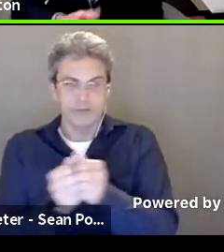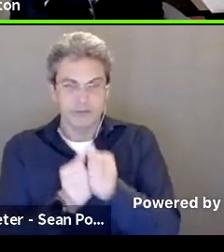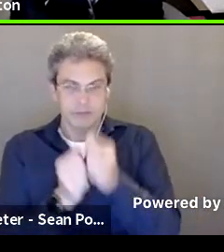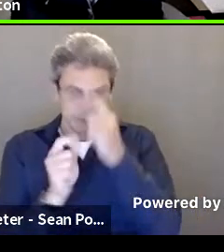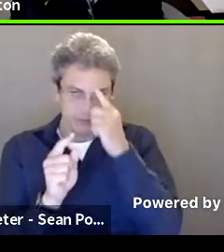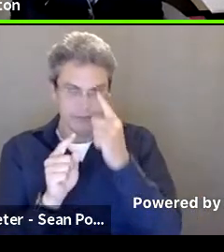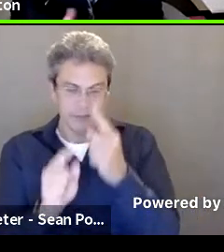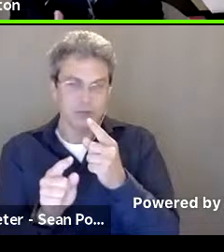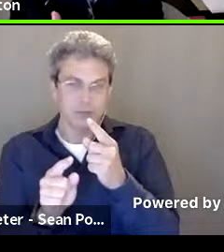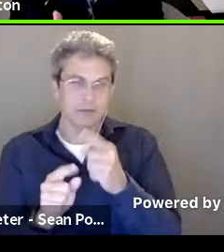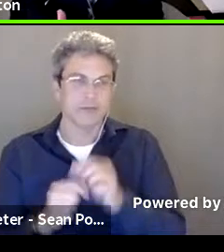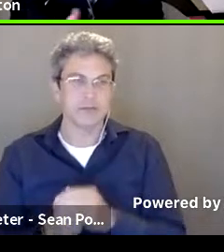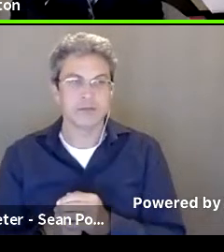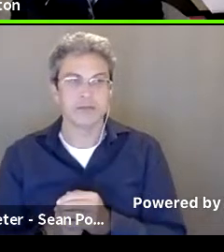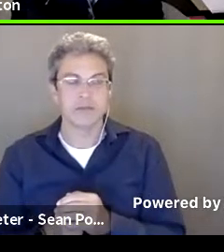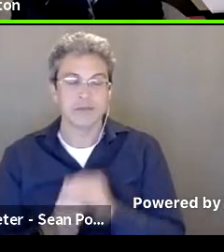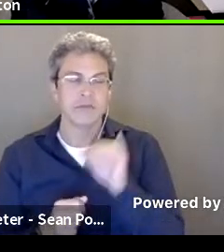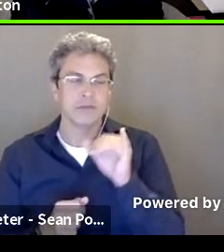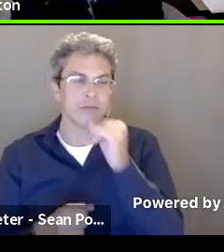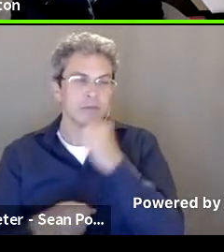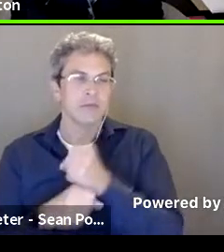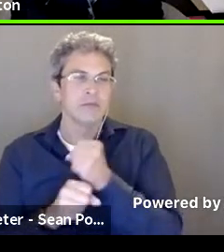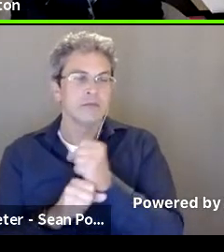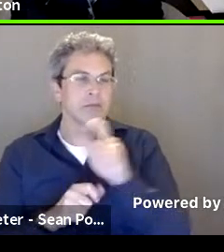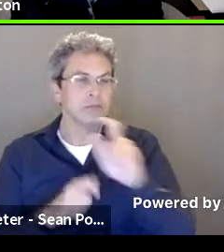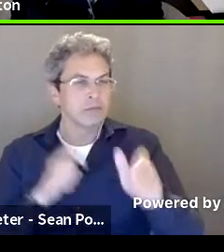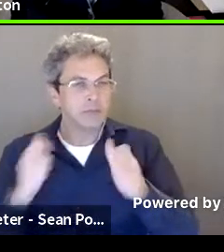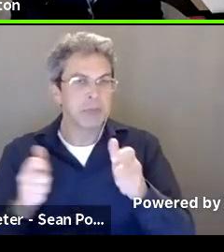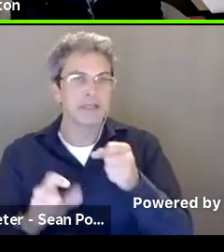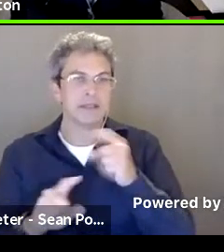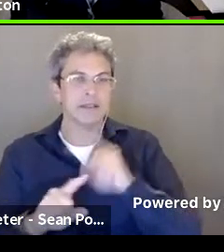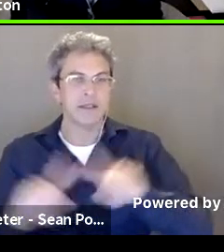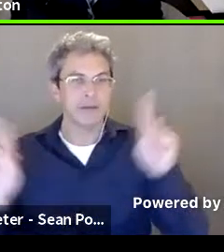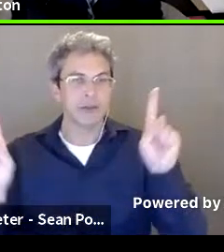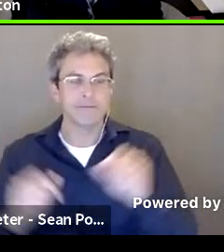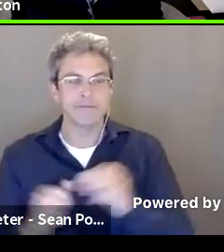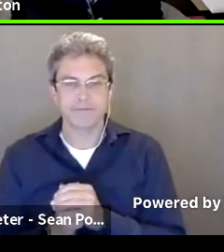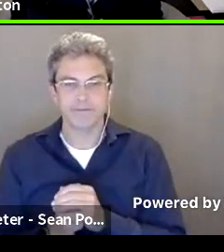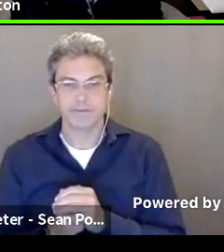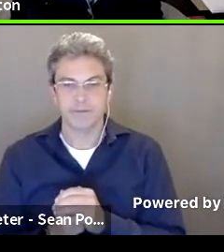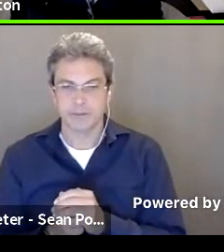initiatives could really make a profound difference.